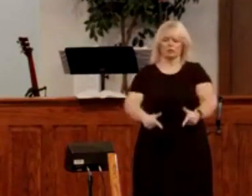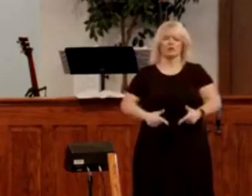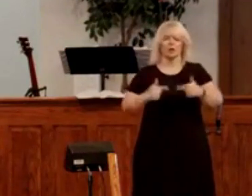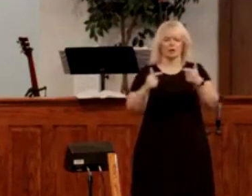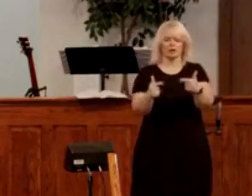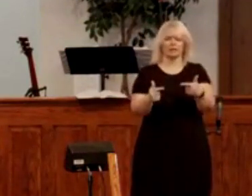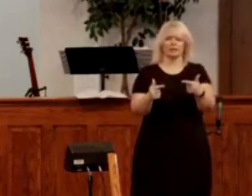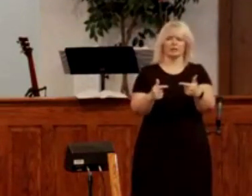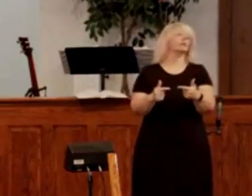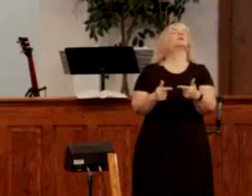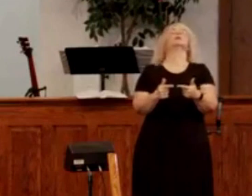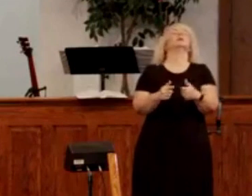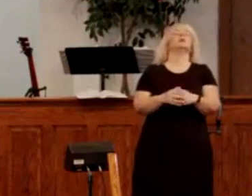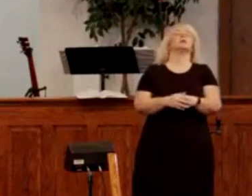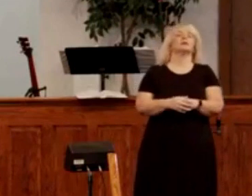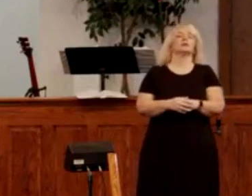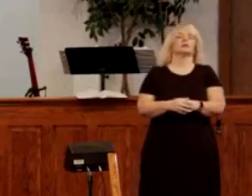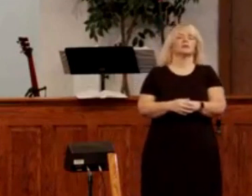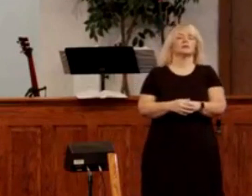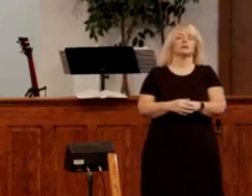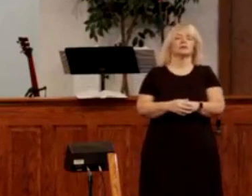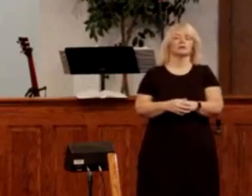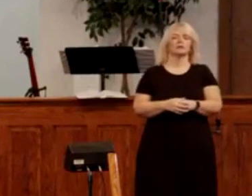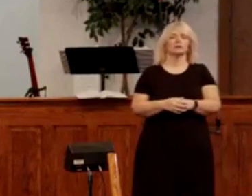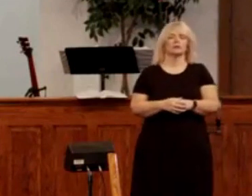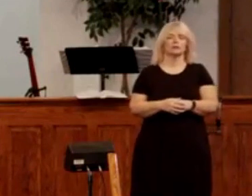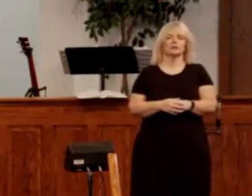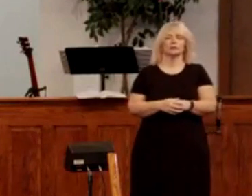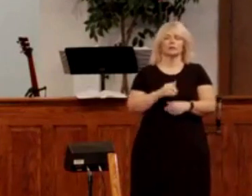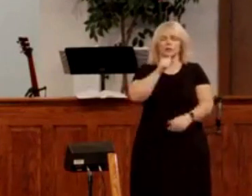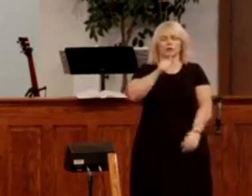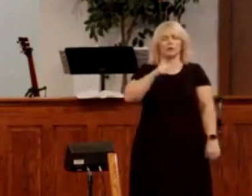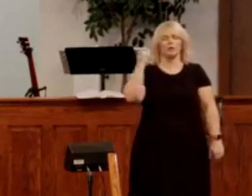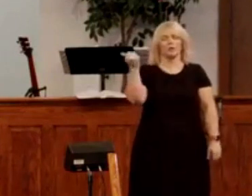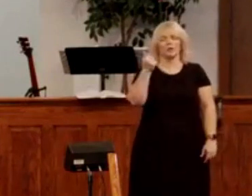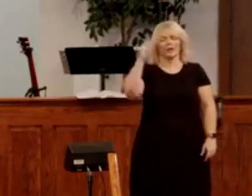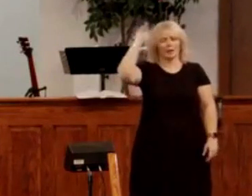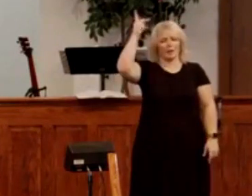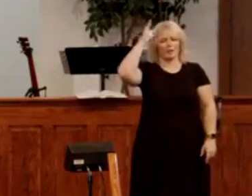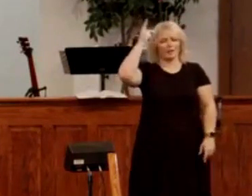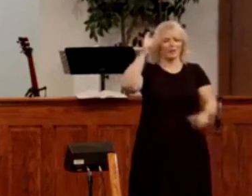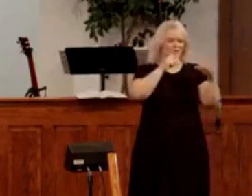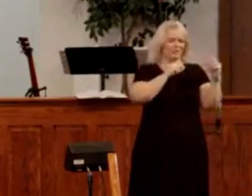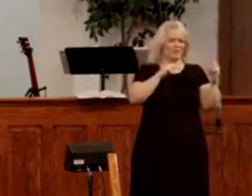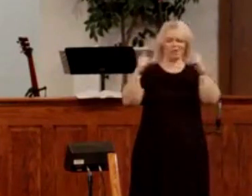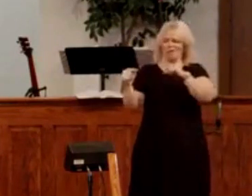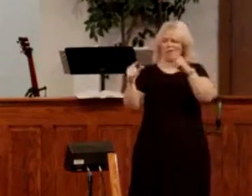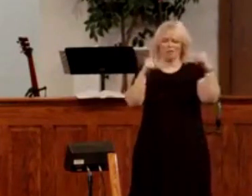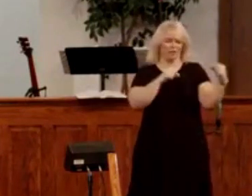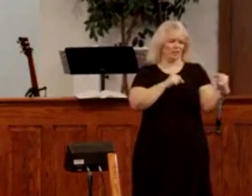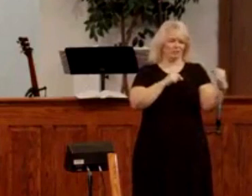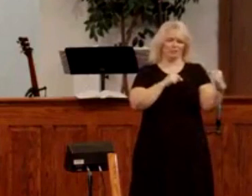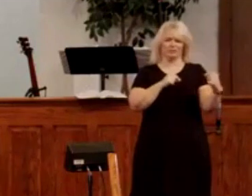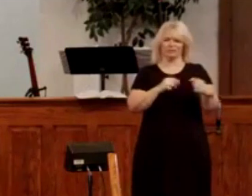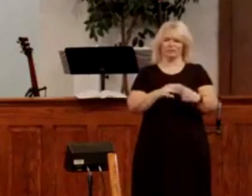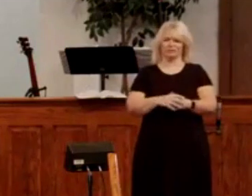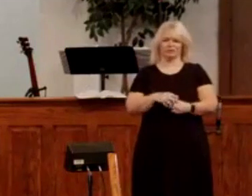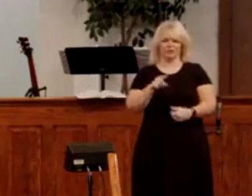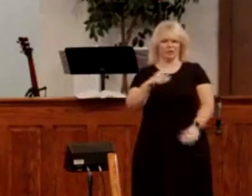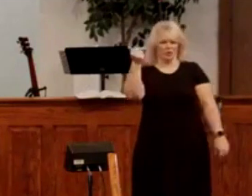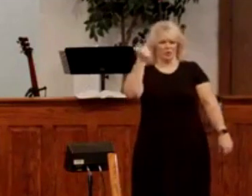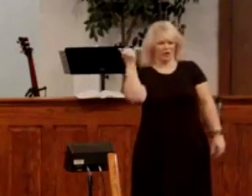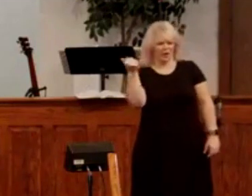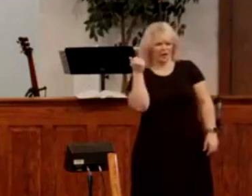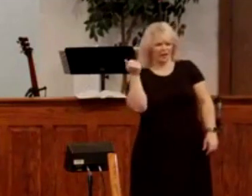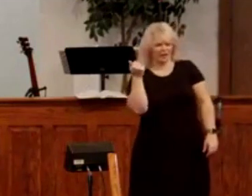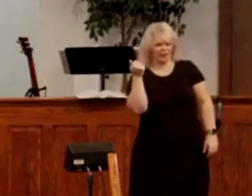yet, it's extremely rare that you're going to win a political argument. How many of you have ever won a political argument? Really?